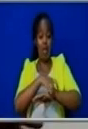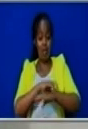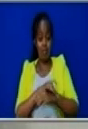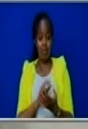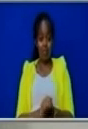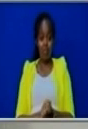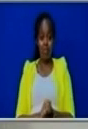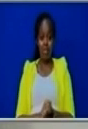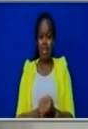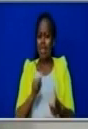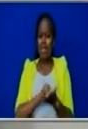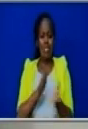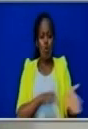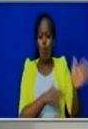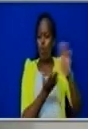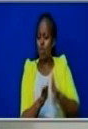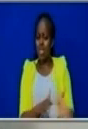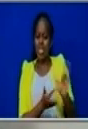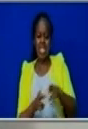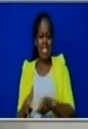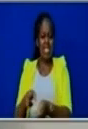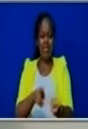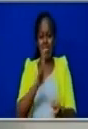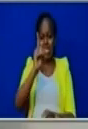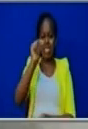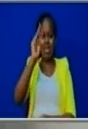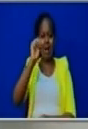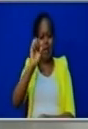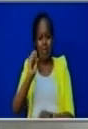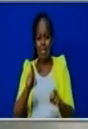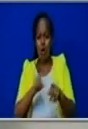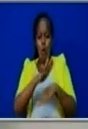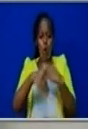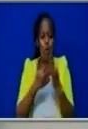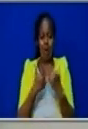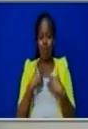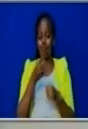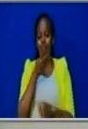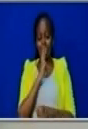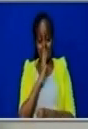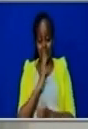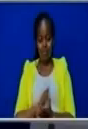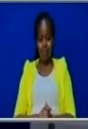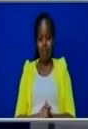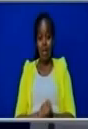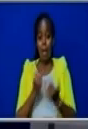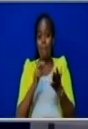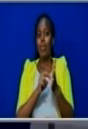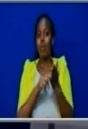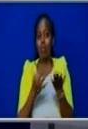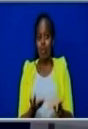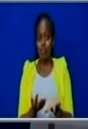That is oceans, lakes, rivers, dams, All those. those. Covered with water. Yes. Mhm. And therefore,